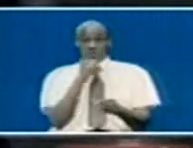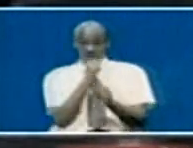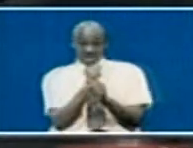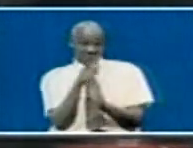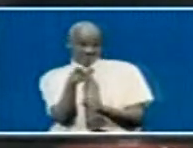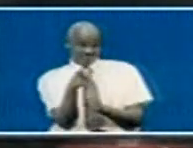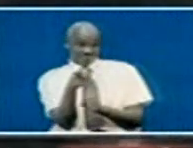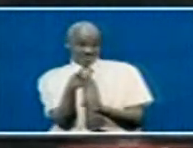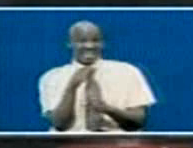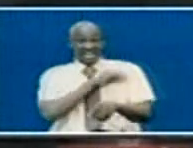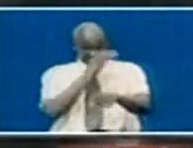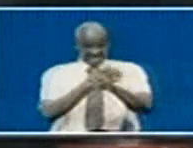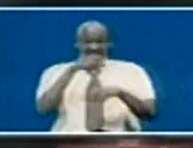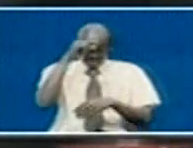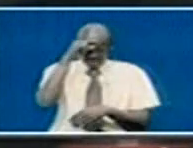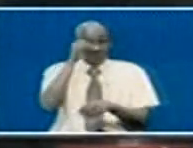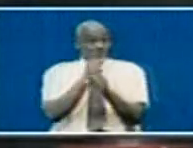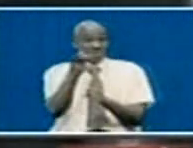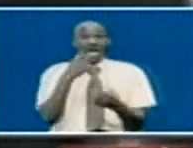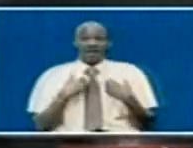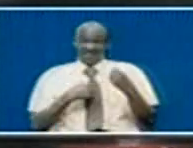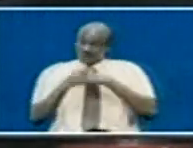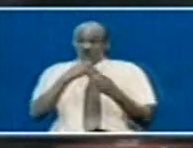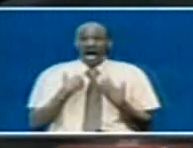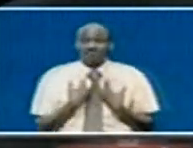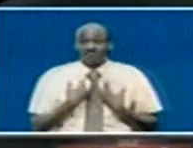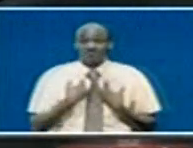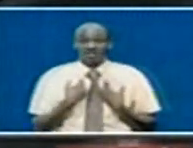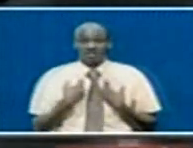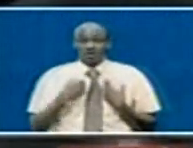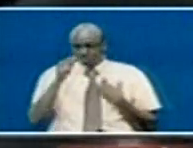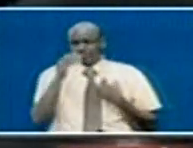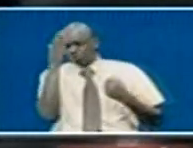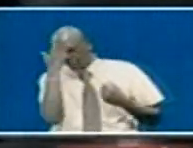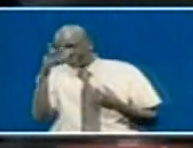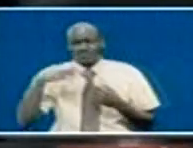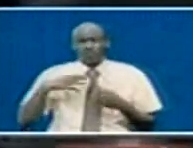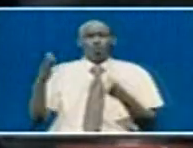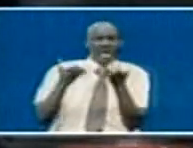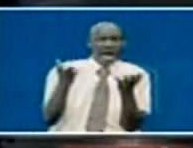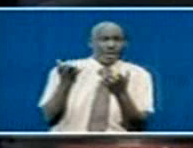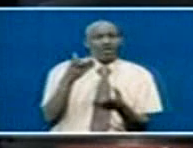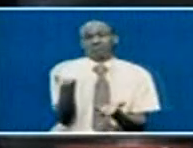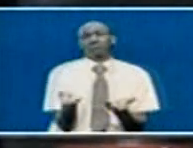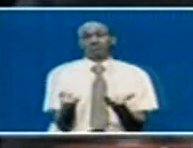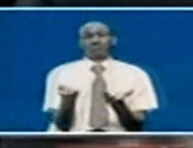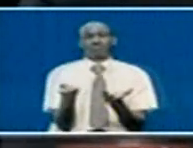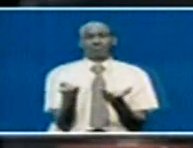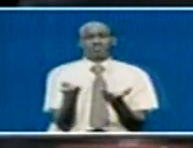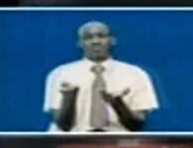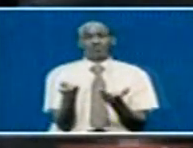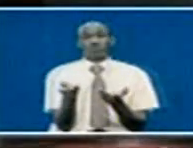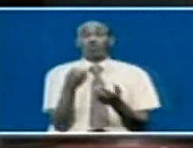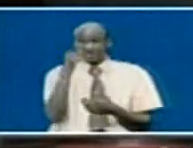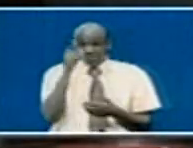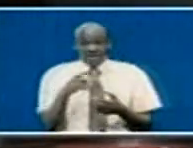that Nigeria as a government is doing to be able to locate those people and recover them. Some people say